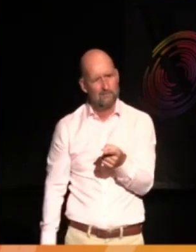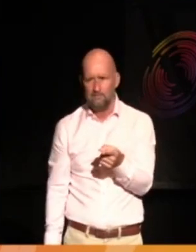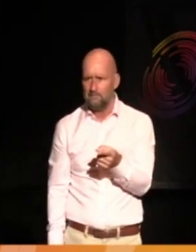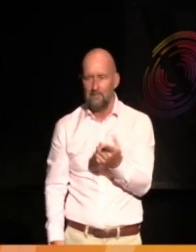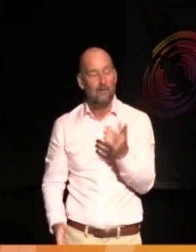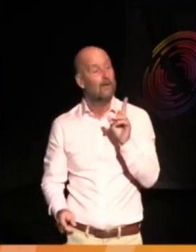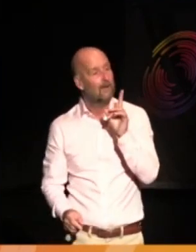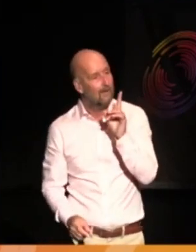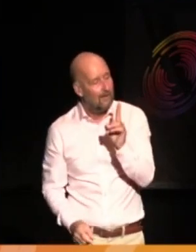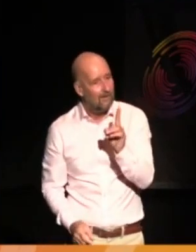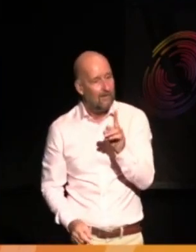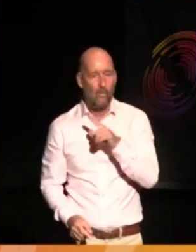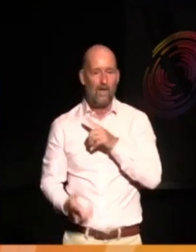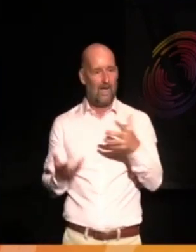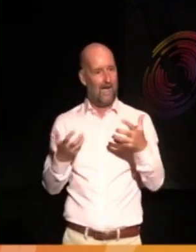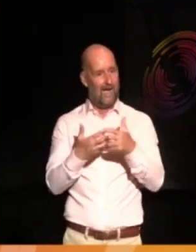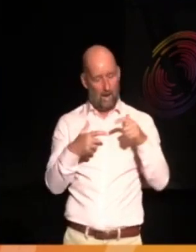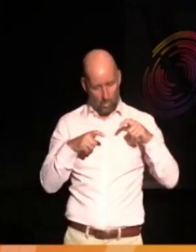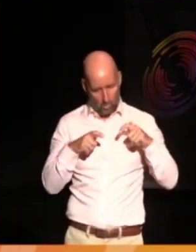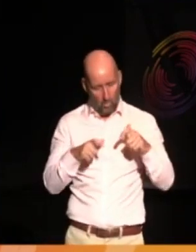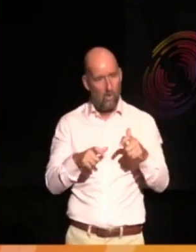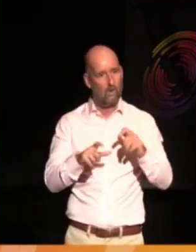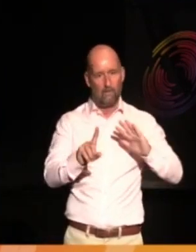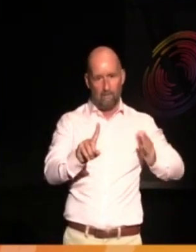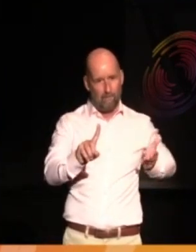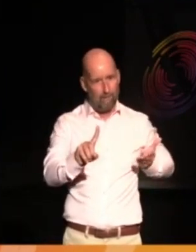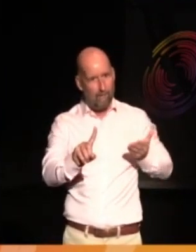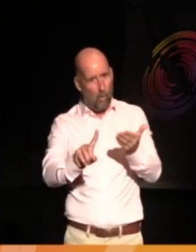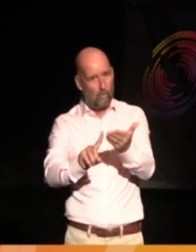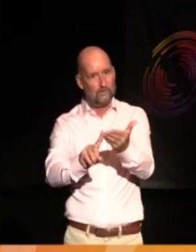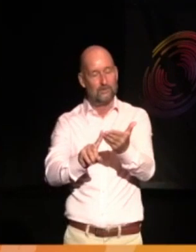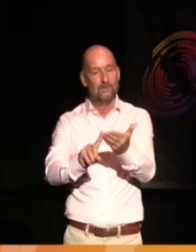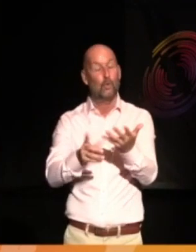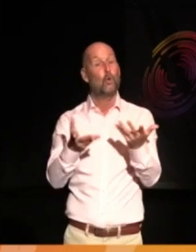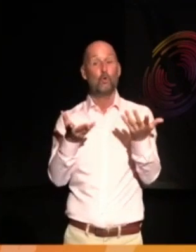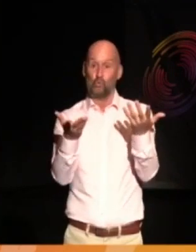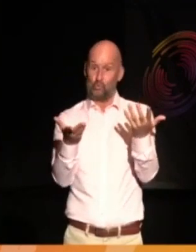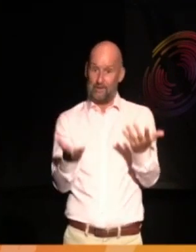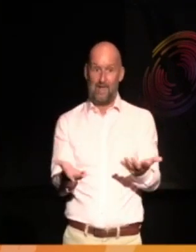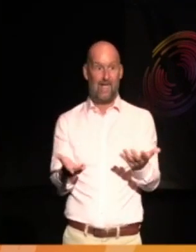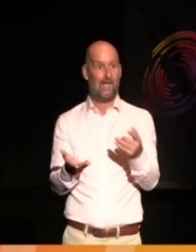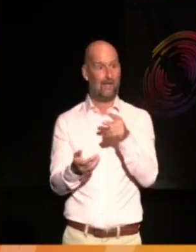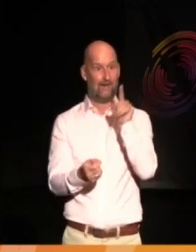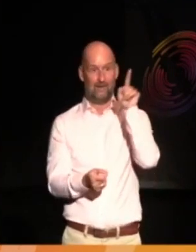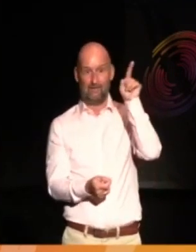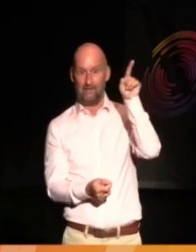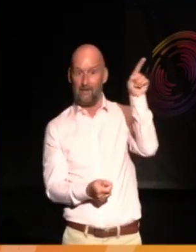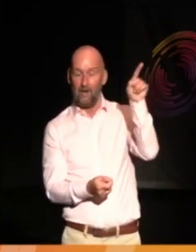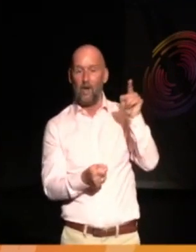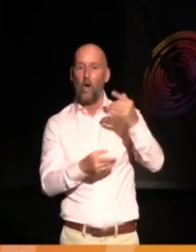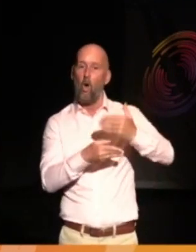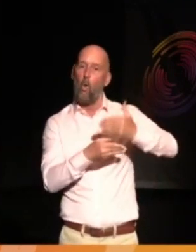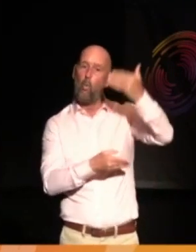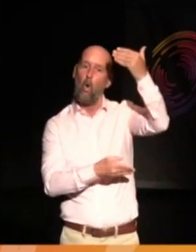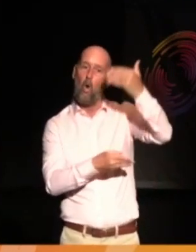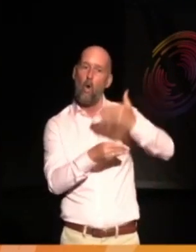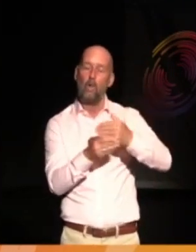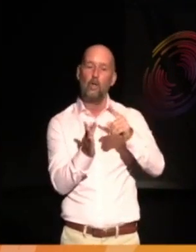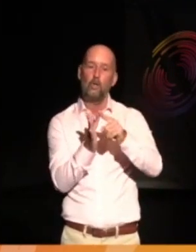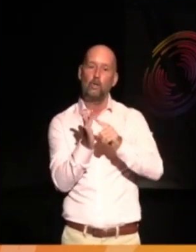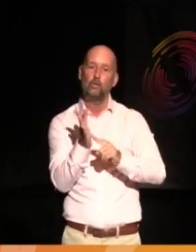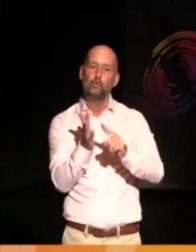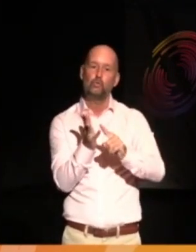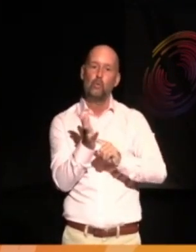So how do we keep journeying forward? Today, there's a wall out there, which Julia and Jill come